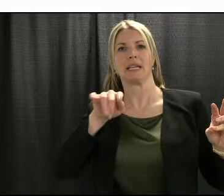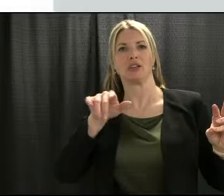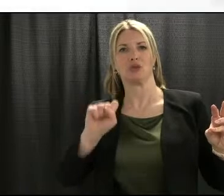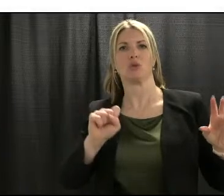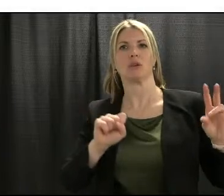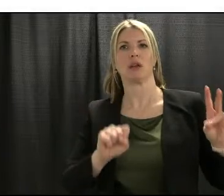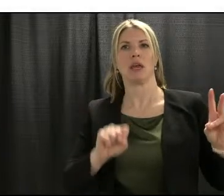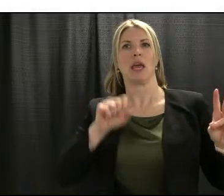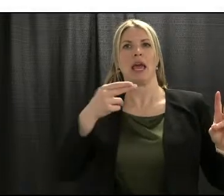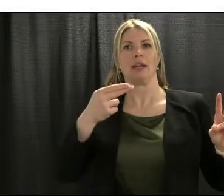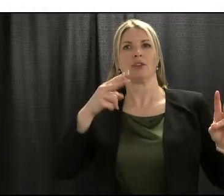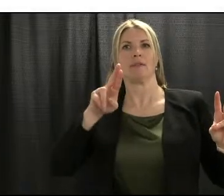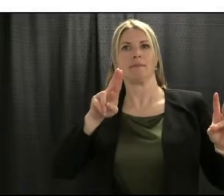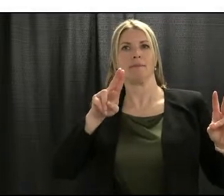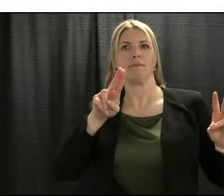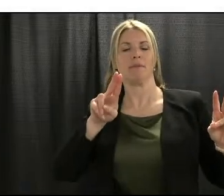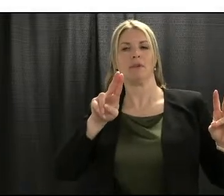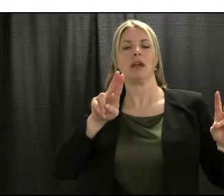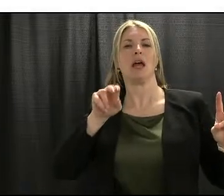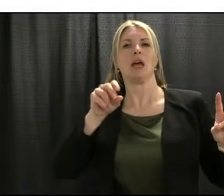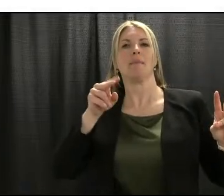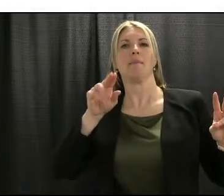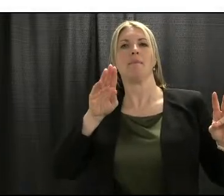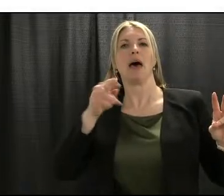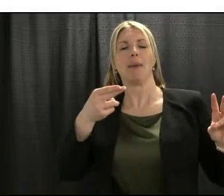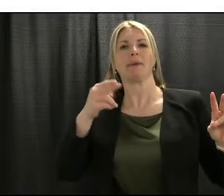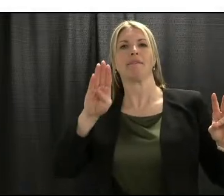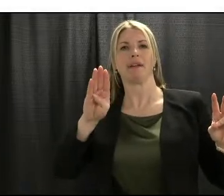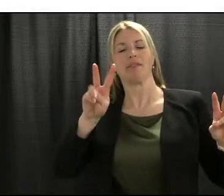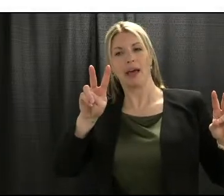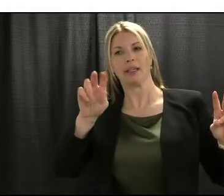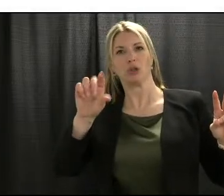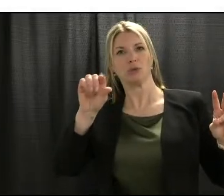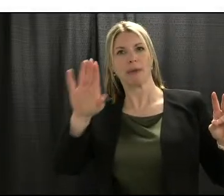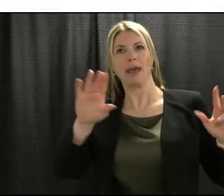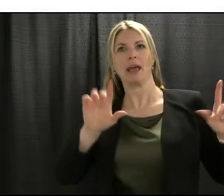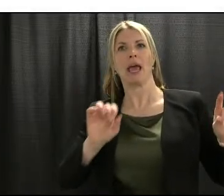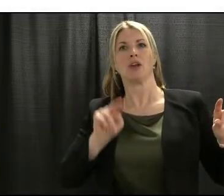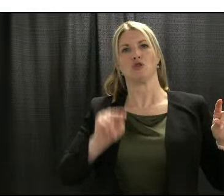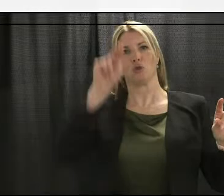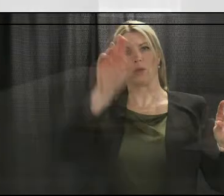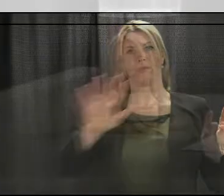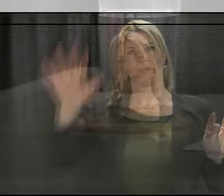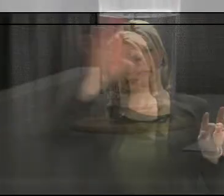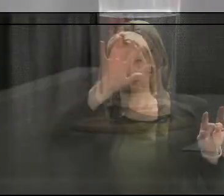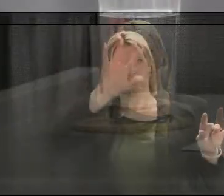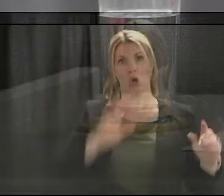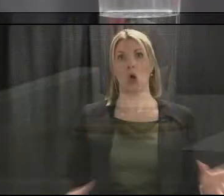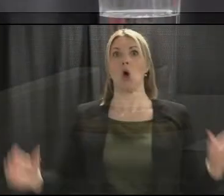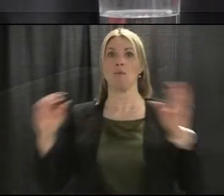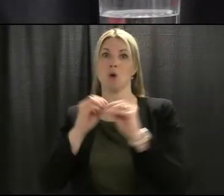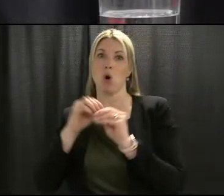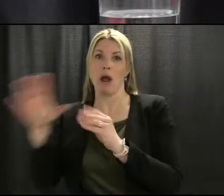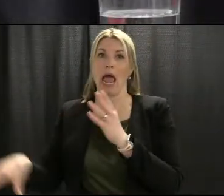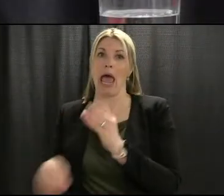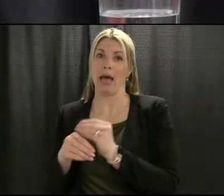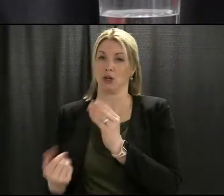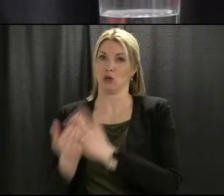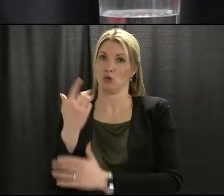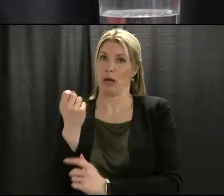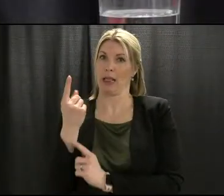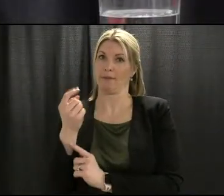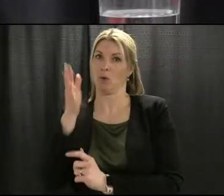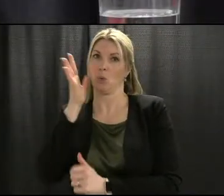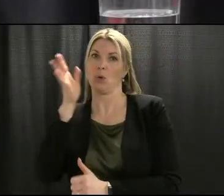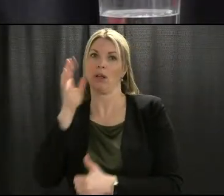and Happy Valley Goose Bay. The 10 new family care teams funded by Budget 2023 will be in the following